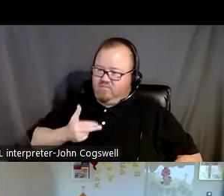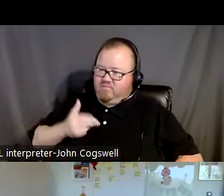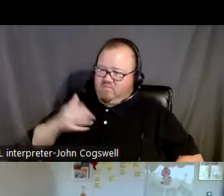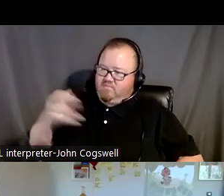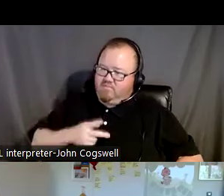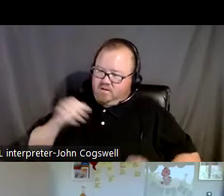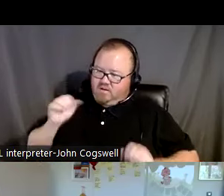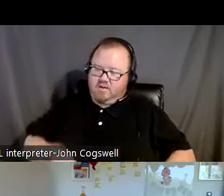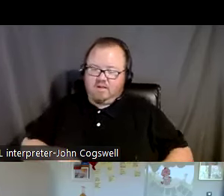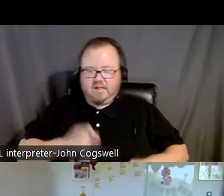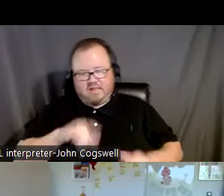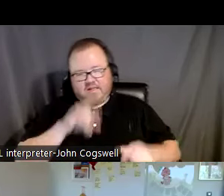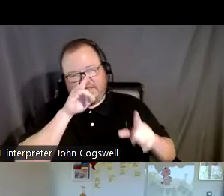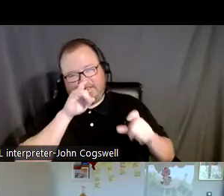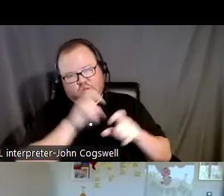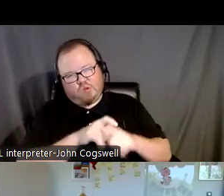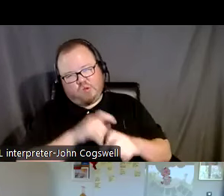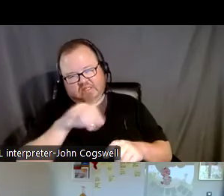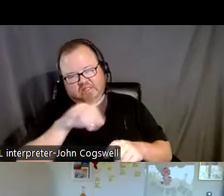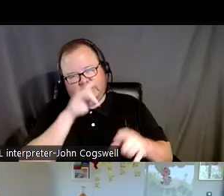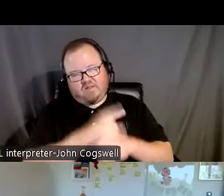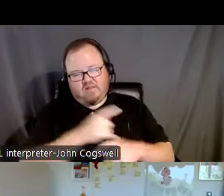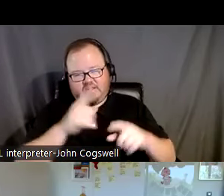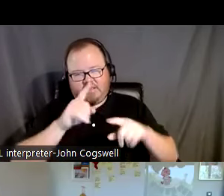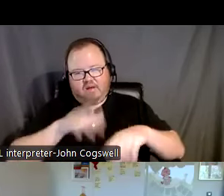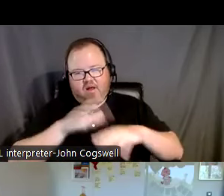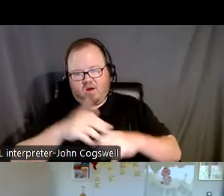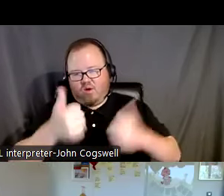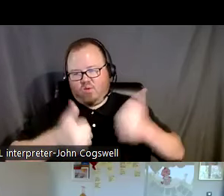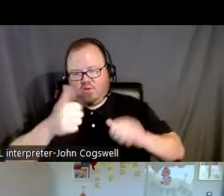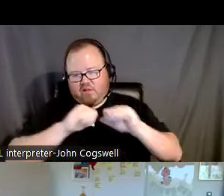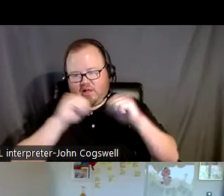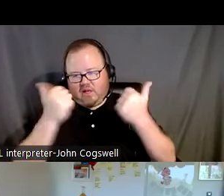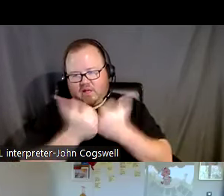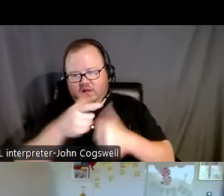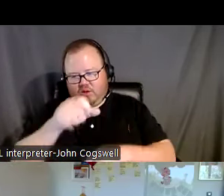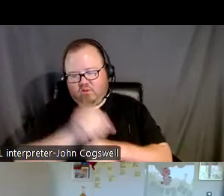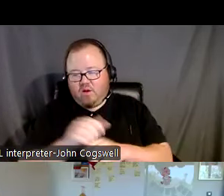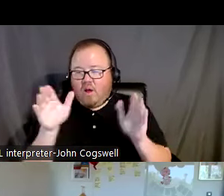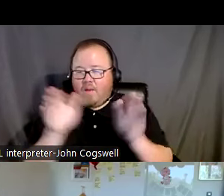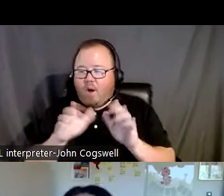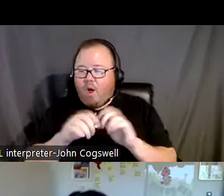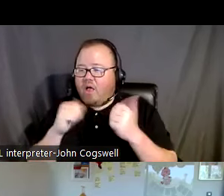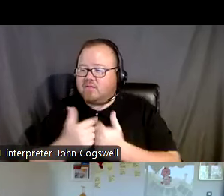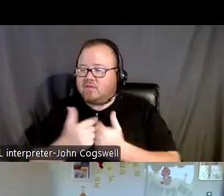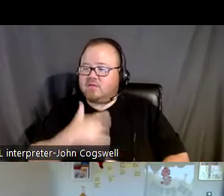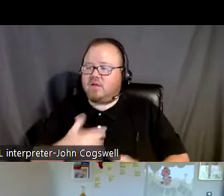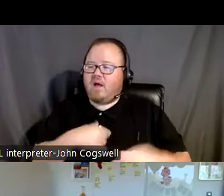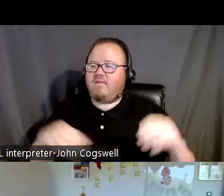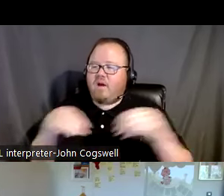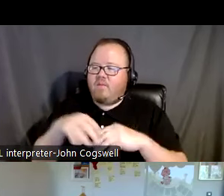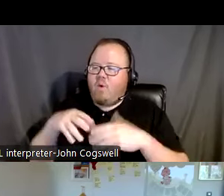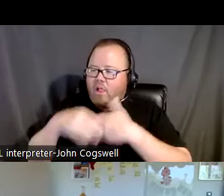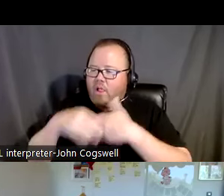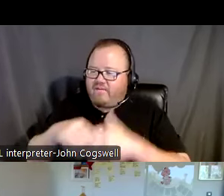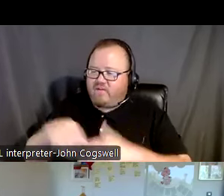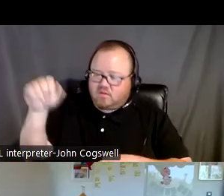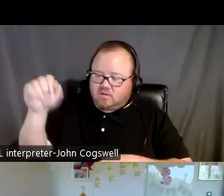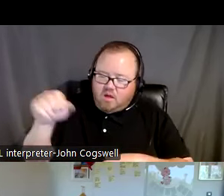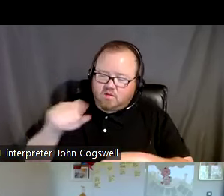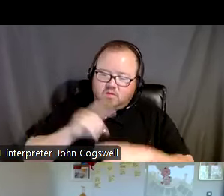is a bit tricky, and it really depends on the agency that you're working with. Smaller agencies typically have more leeway.